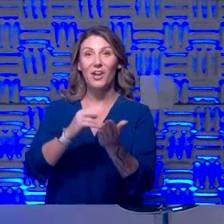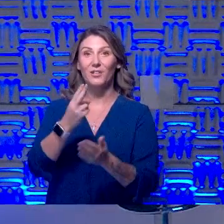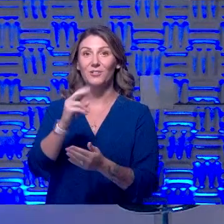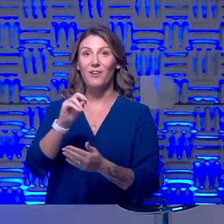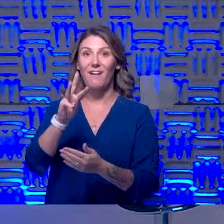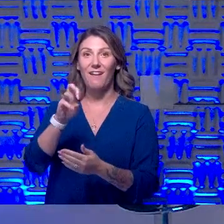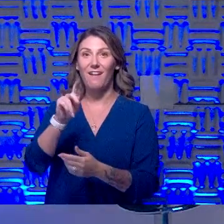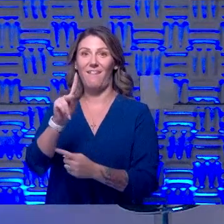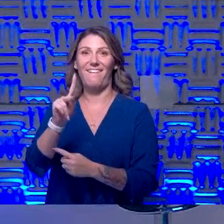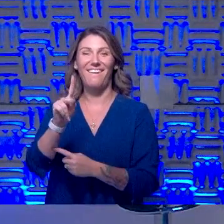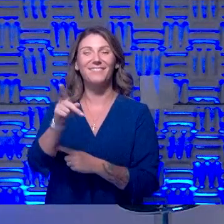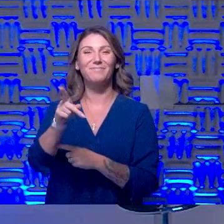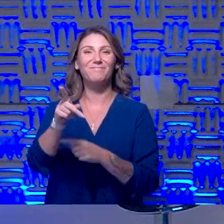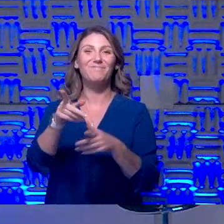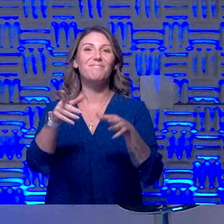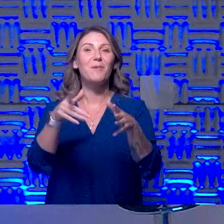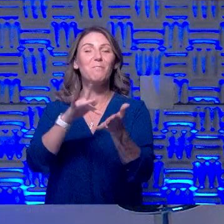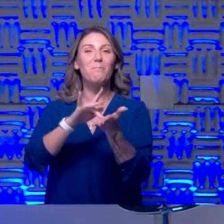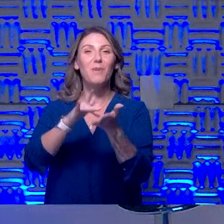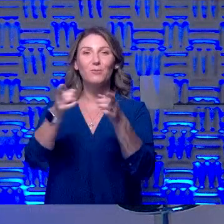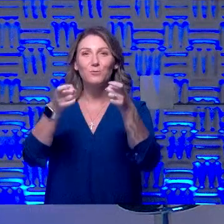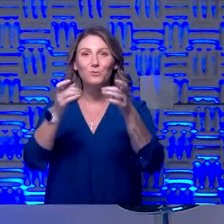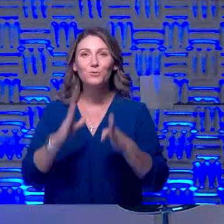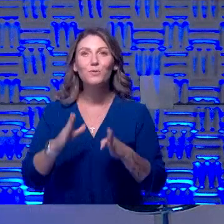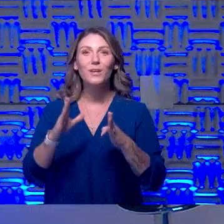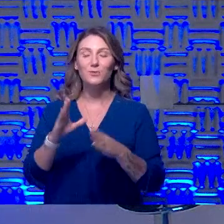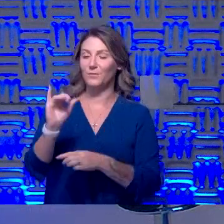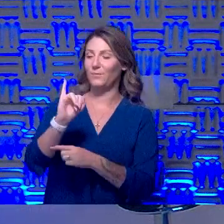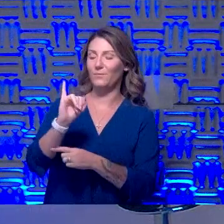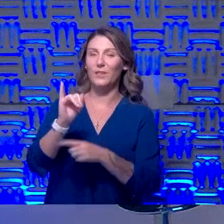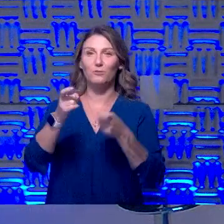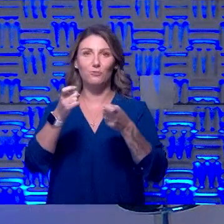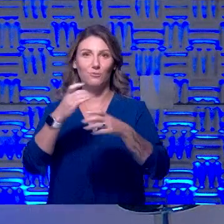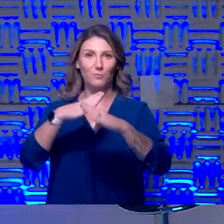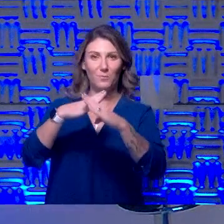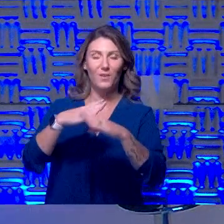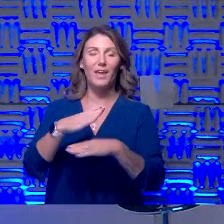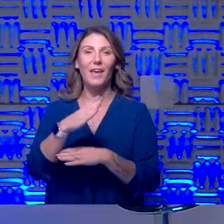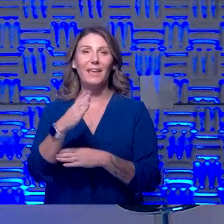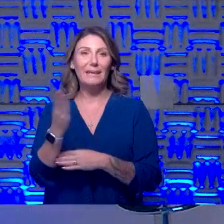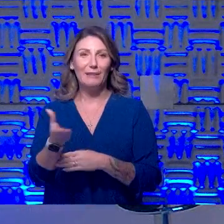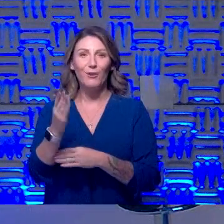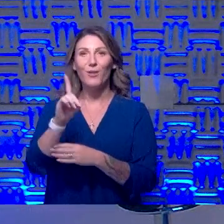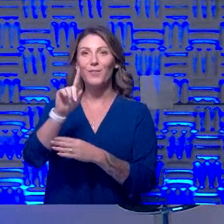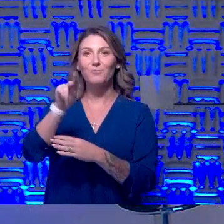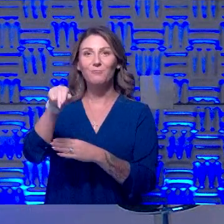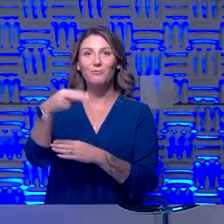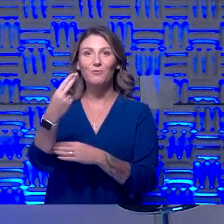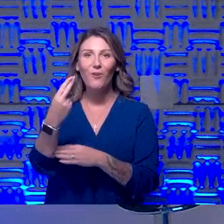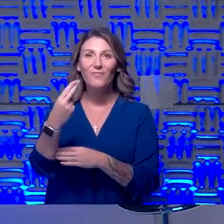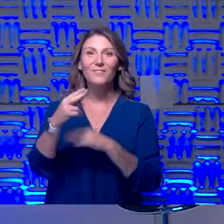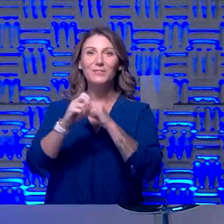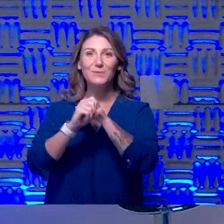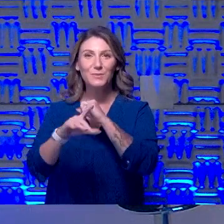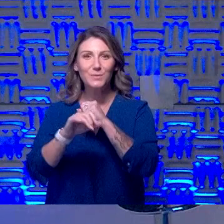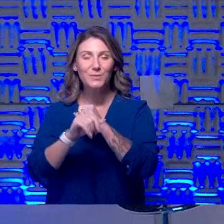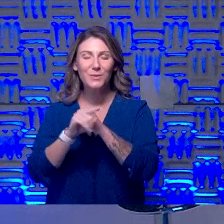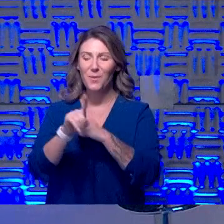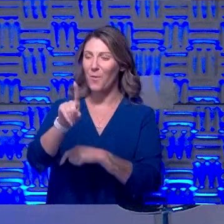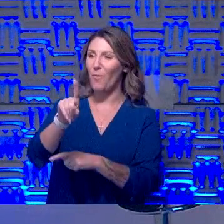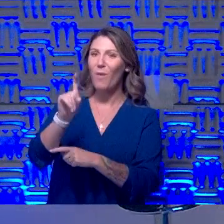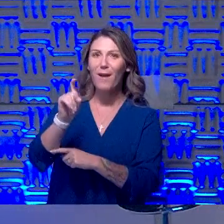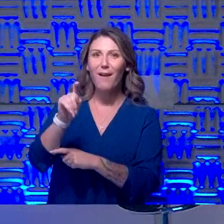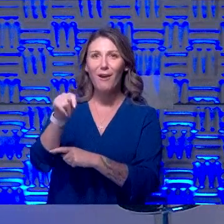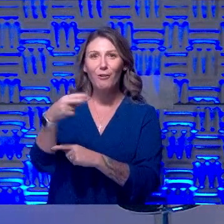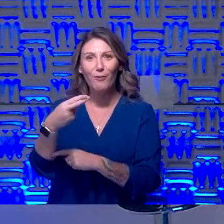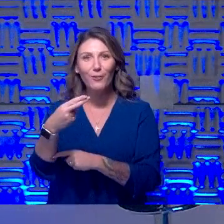of Infection Prevention and Control. We're inside the Dolph Simons Family Studio, and we're delighted to be with you on this, our 100th episode. Joining